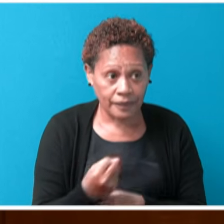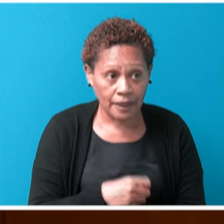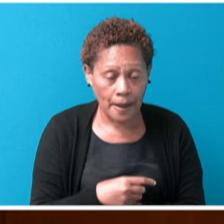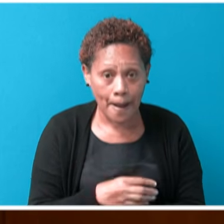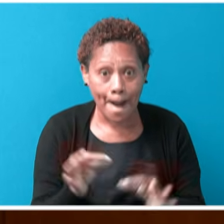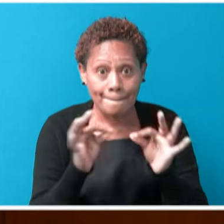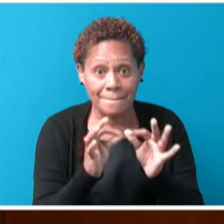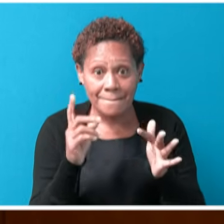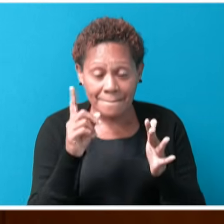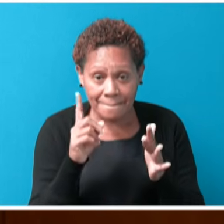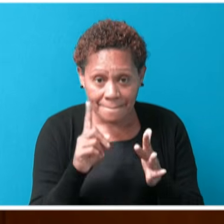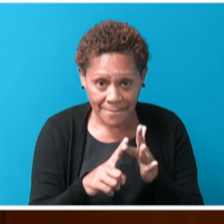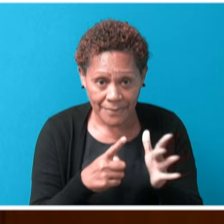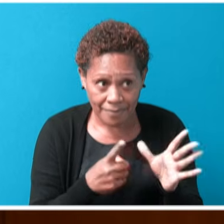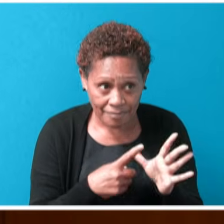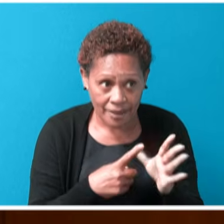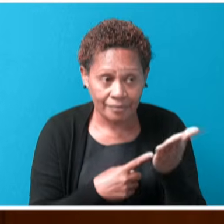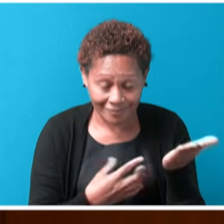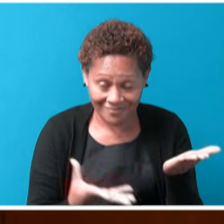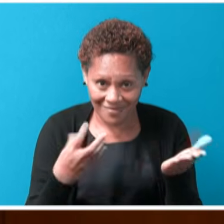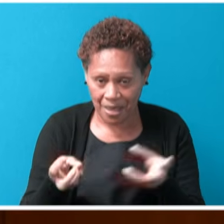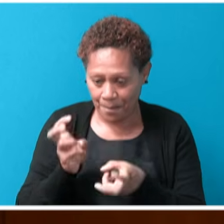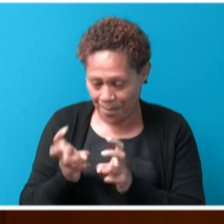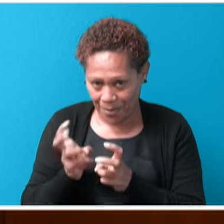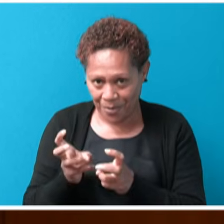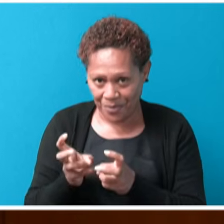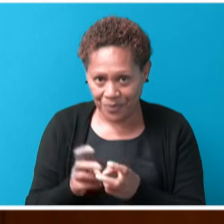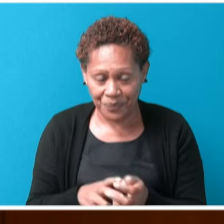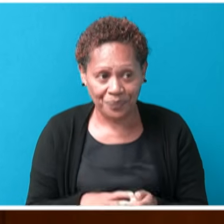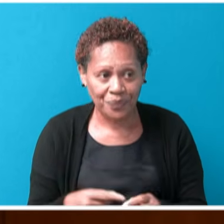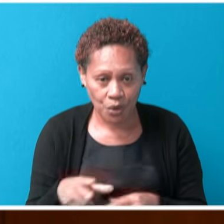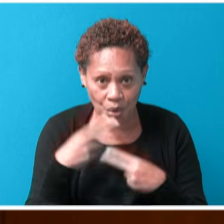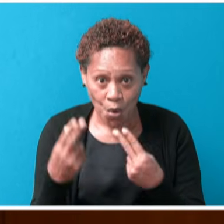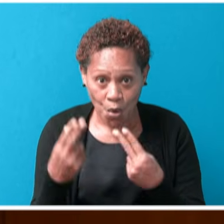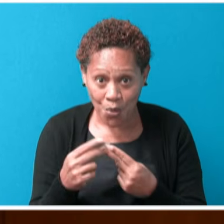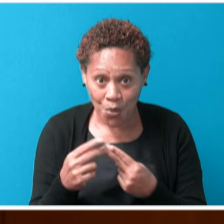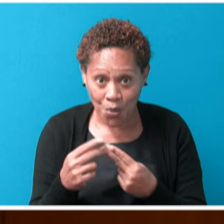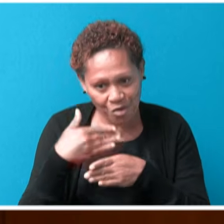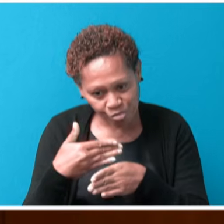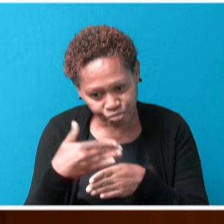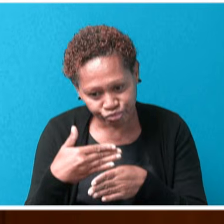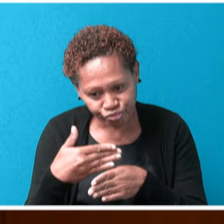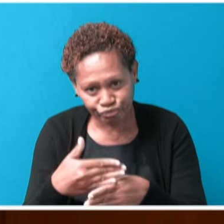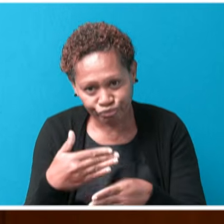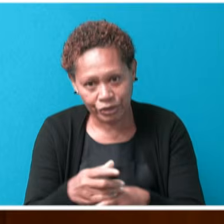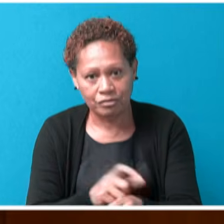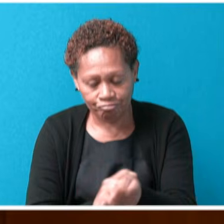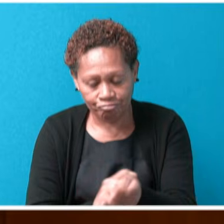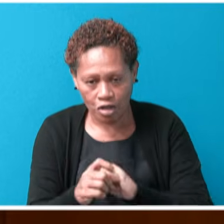to address the Honourable House on matters dear to them, which they have been working diligently for in the past 3